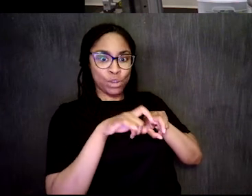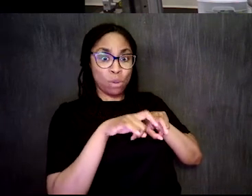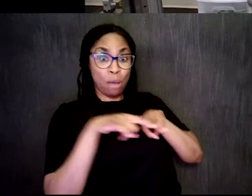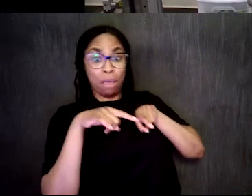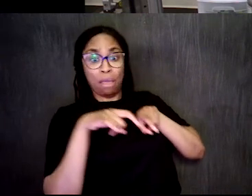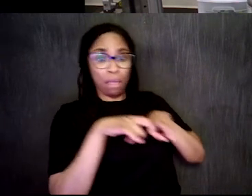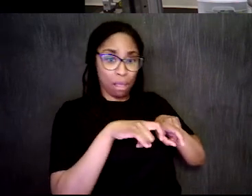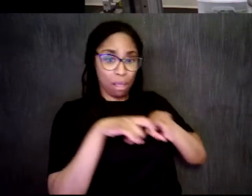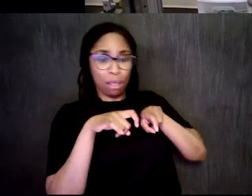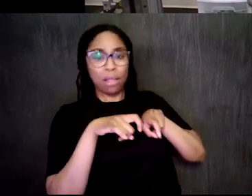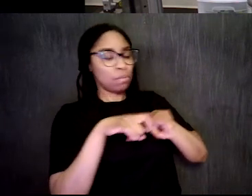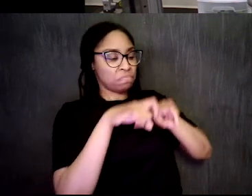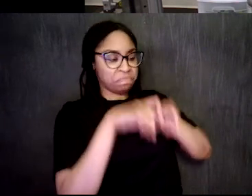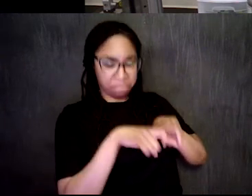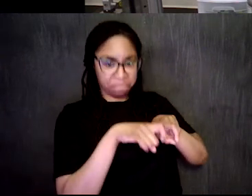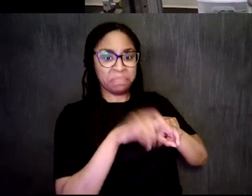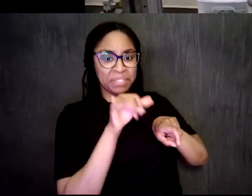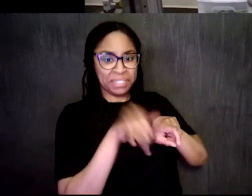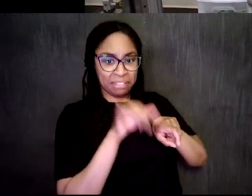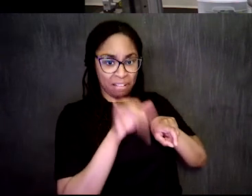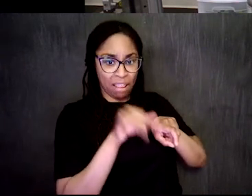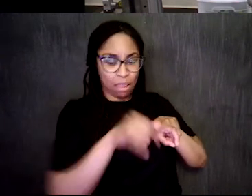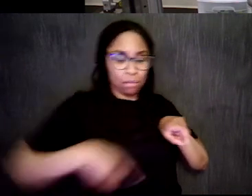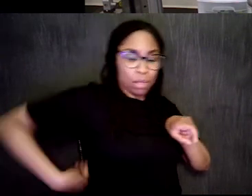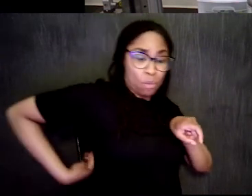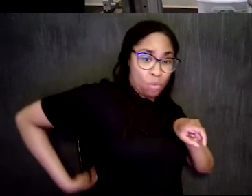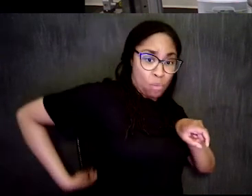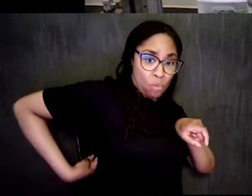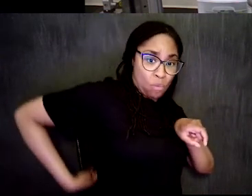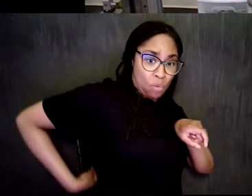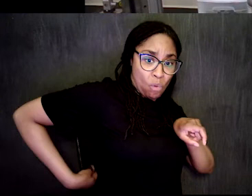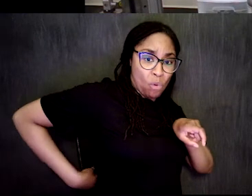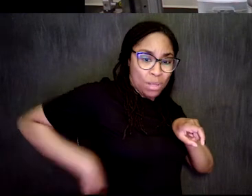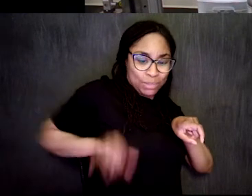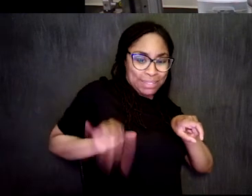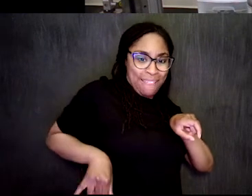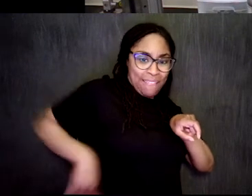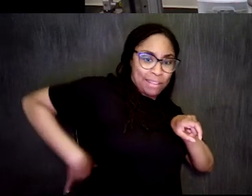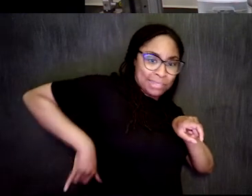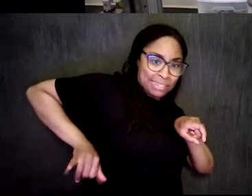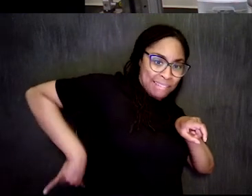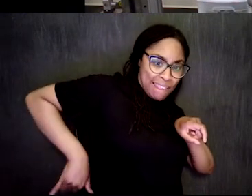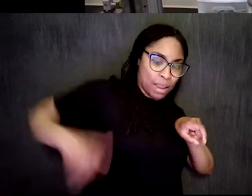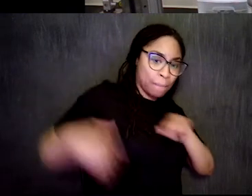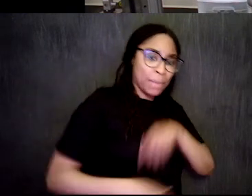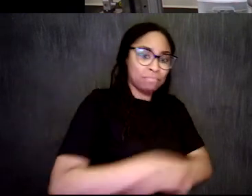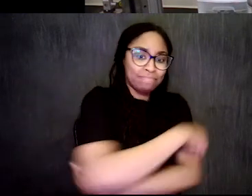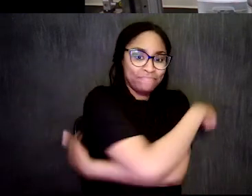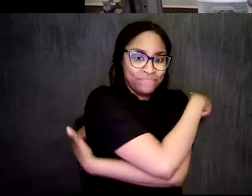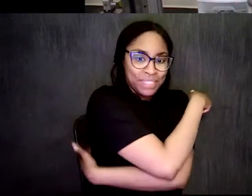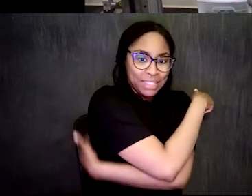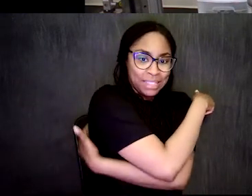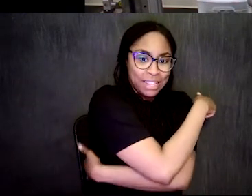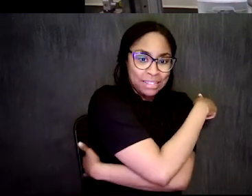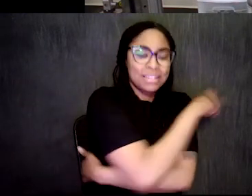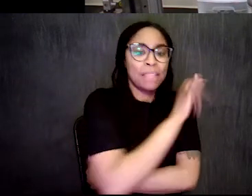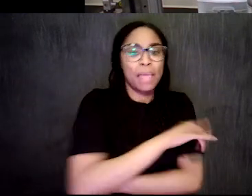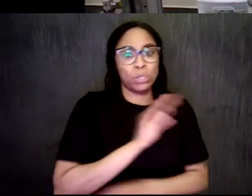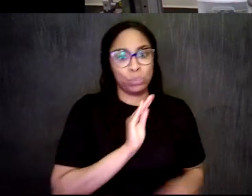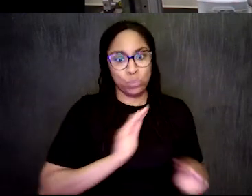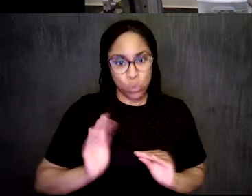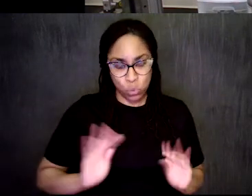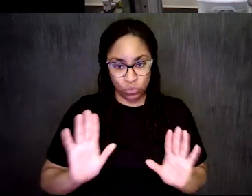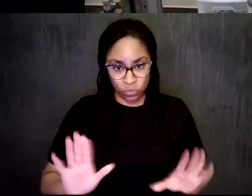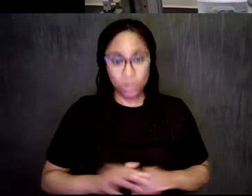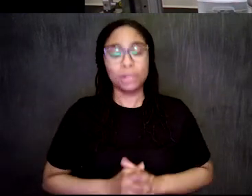knees from moving as much as possible, because we want, again, the lower part of the spine to stay still and the upper part of the